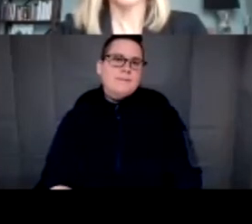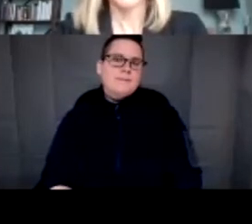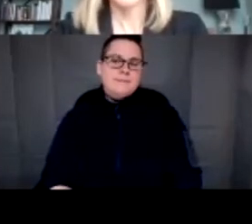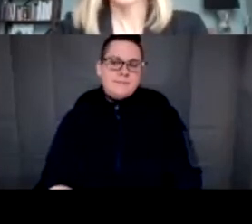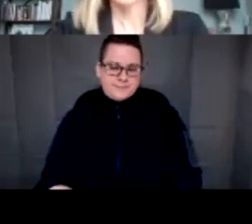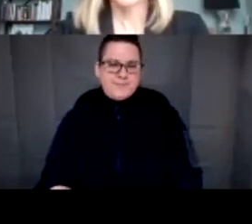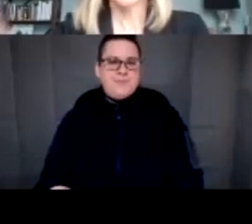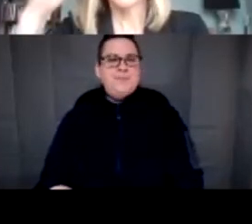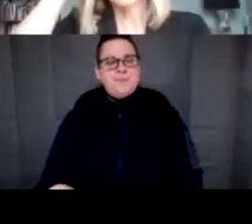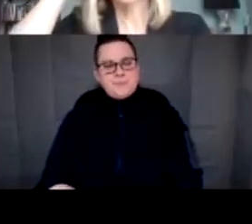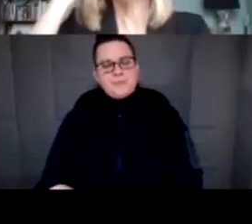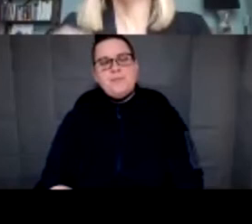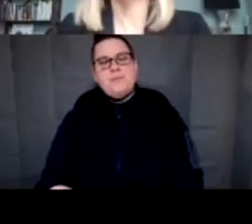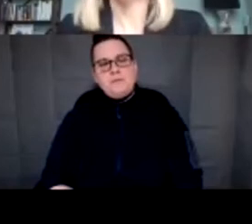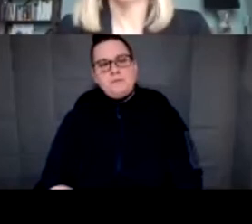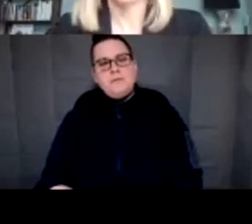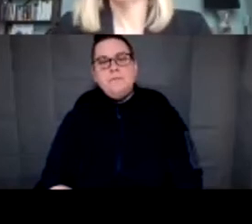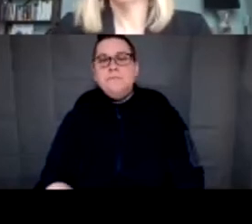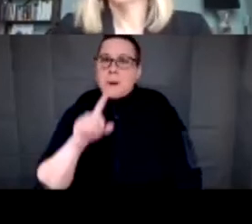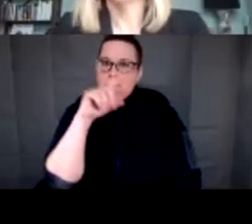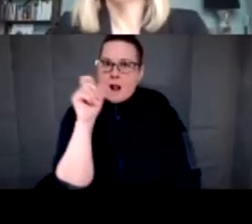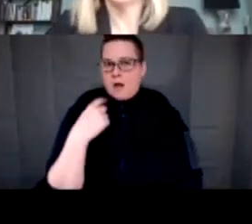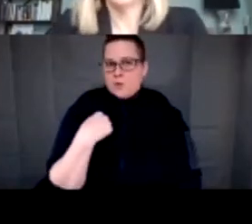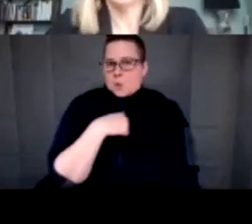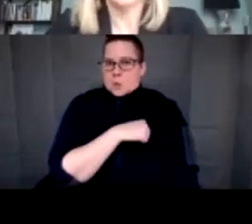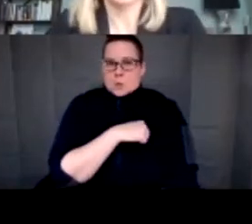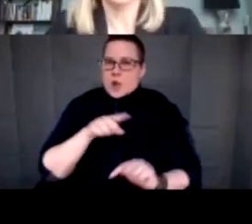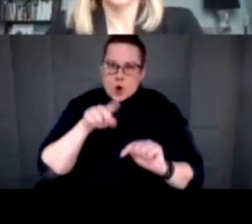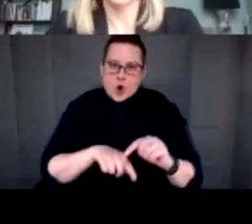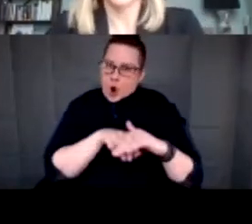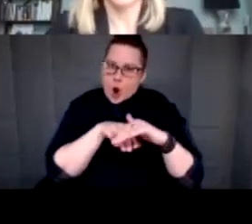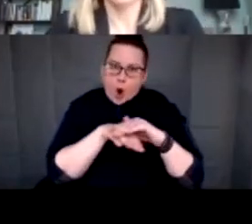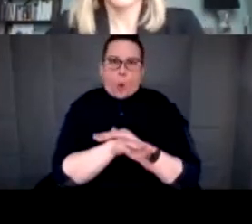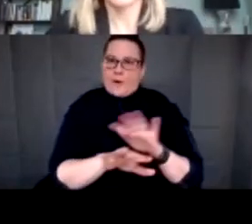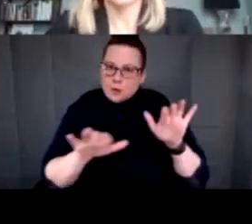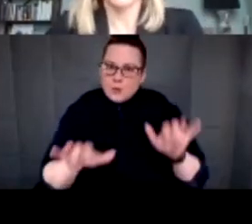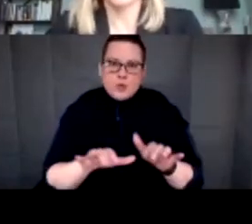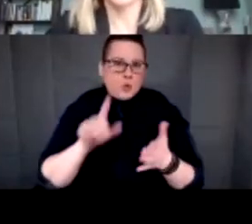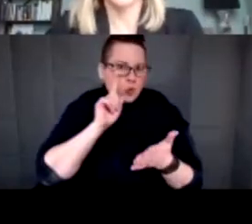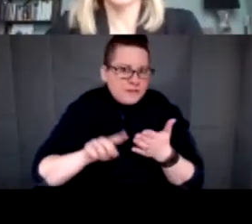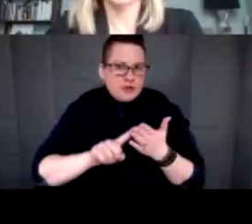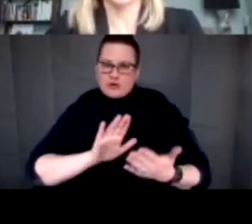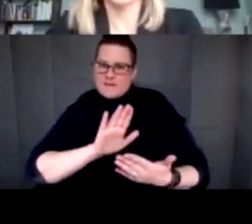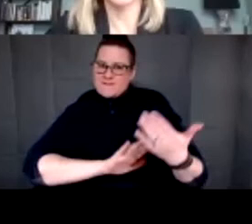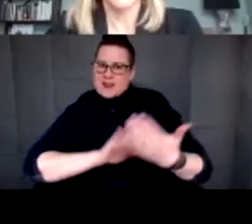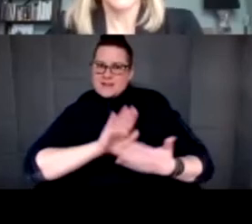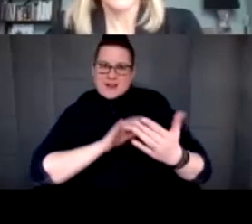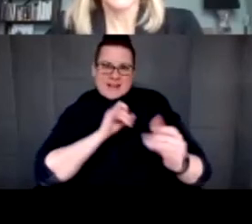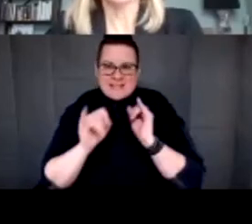Okay. So given that we were unable to go in and conduct our face-to-face